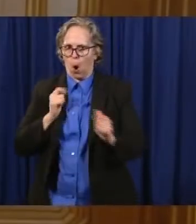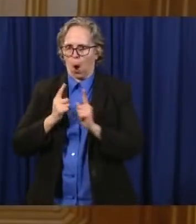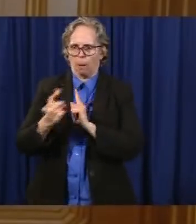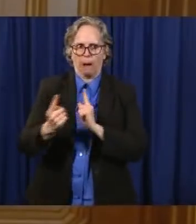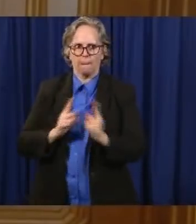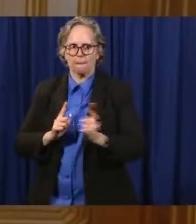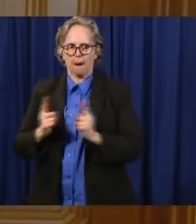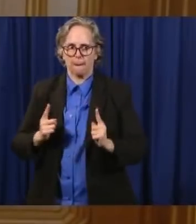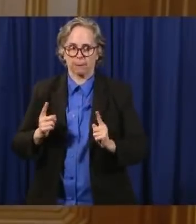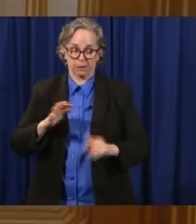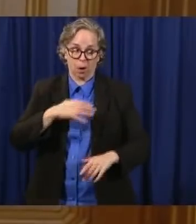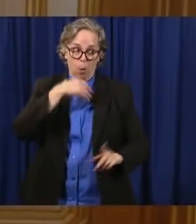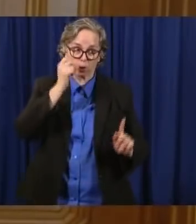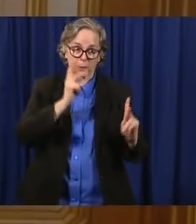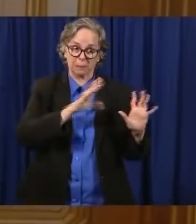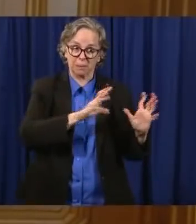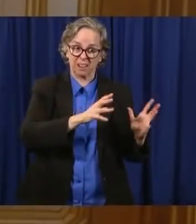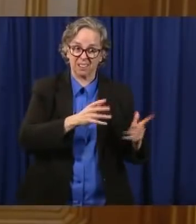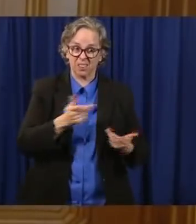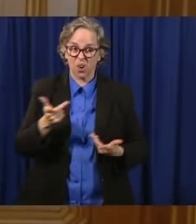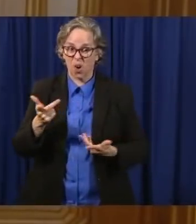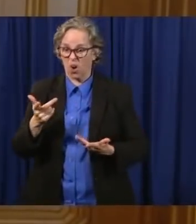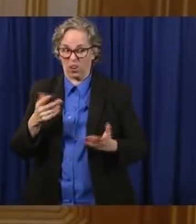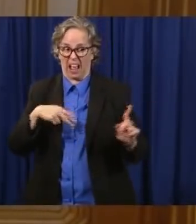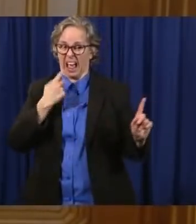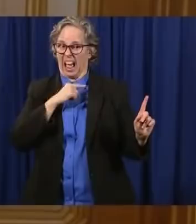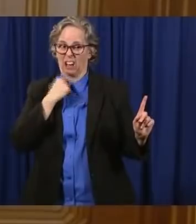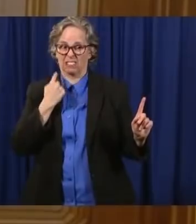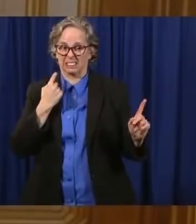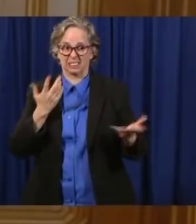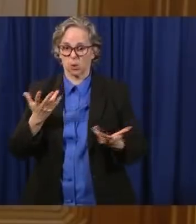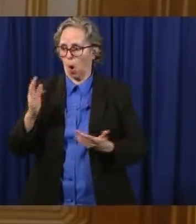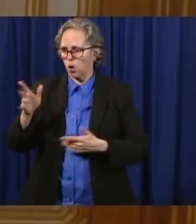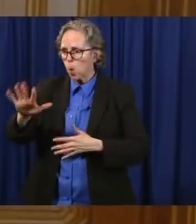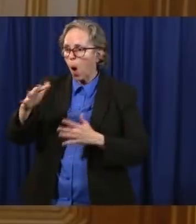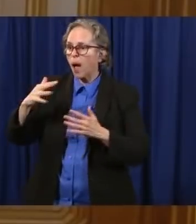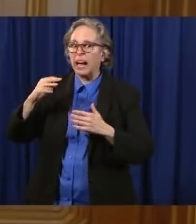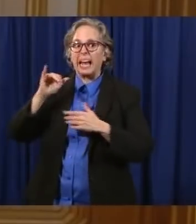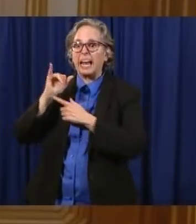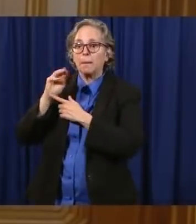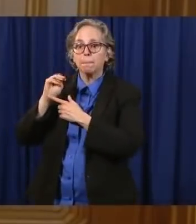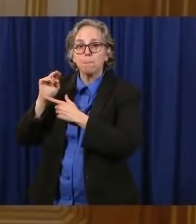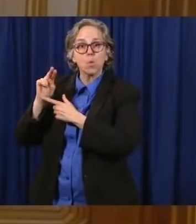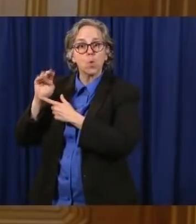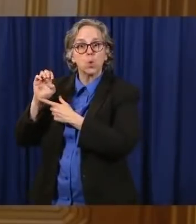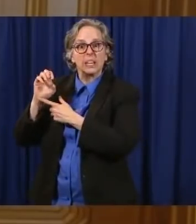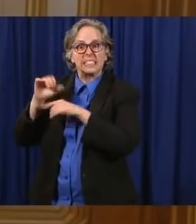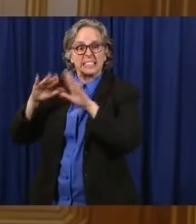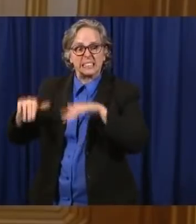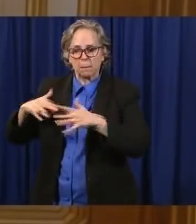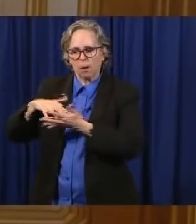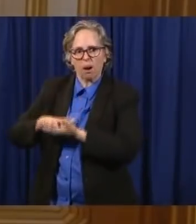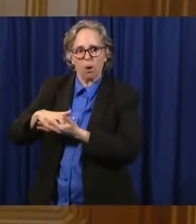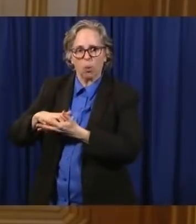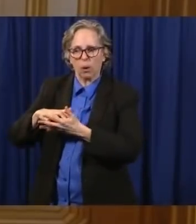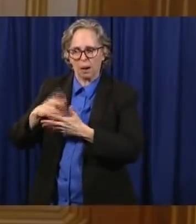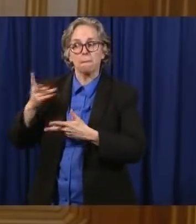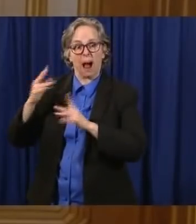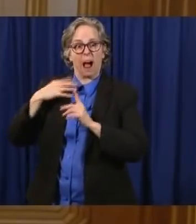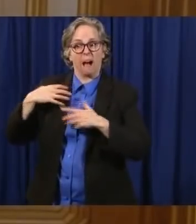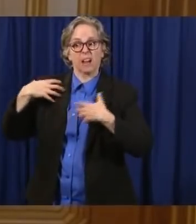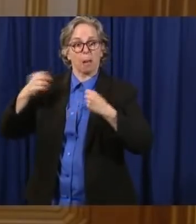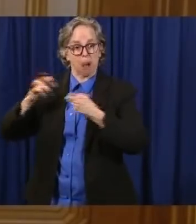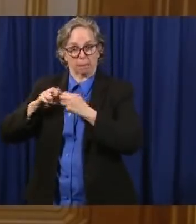have a compromised immune system or any other health problems are going to have to be particularly